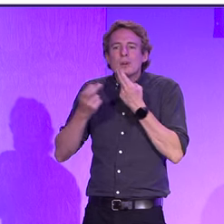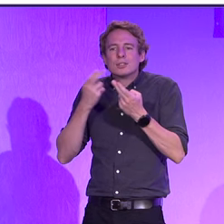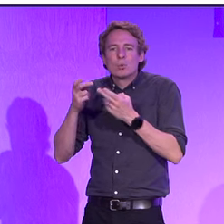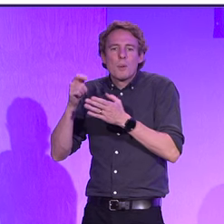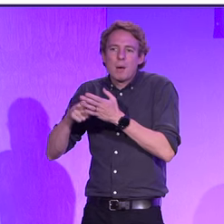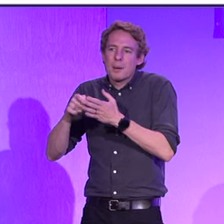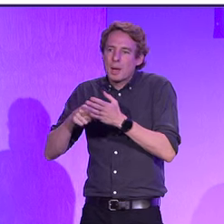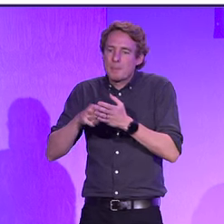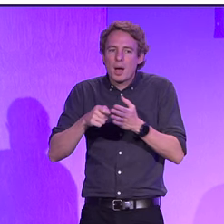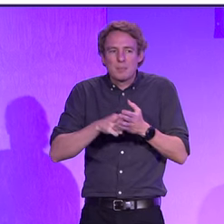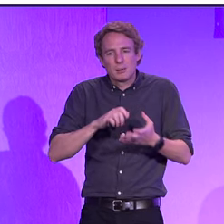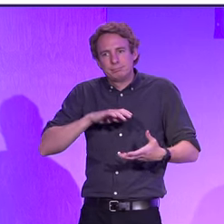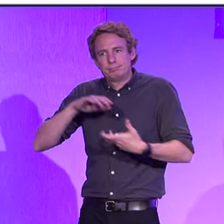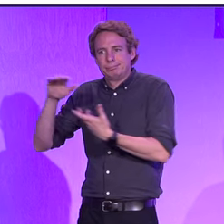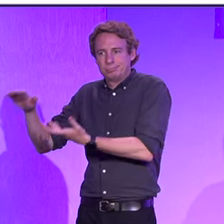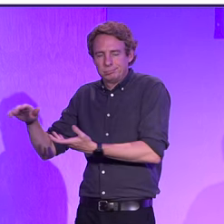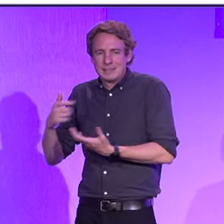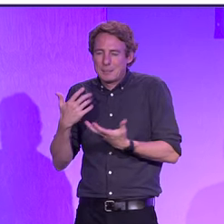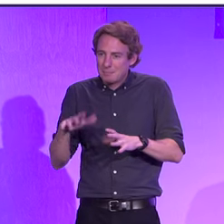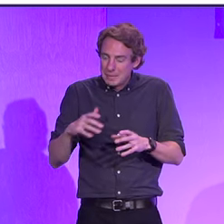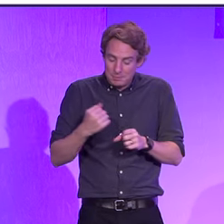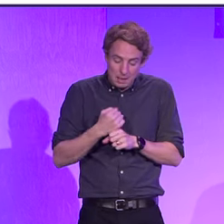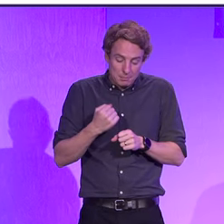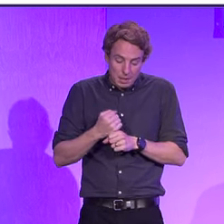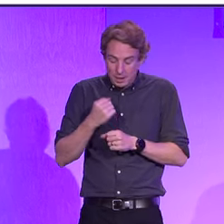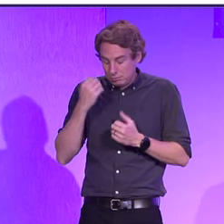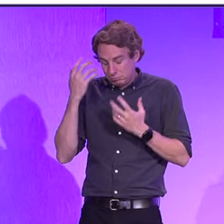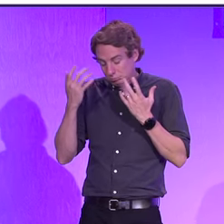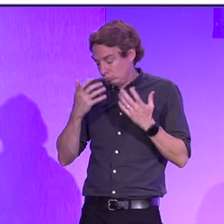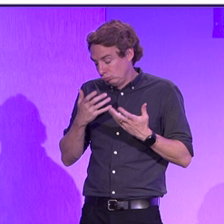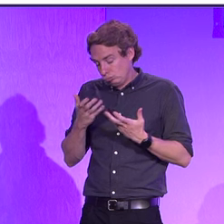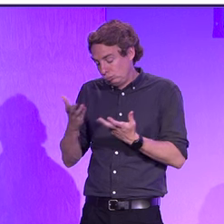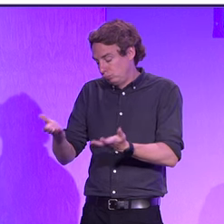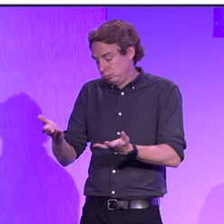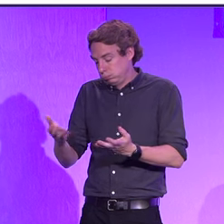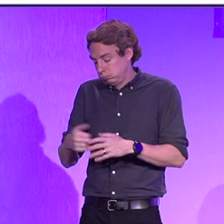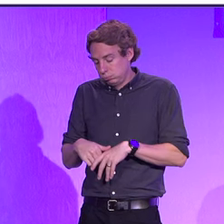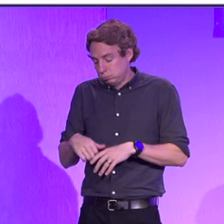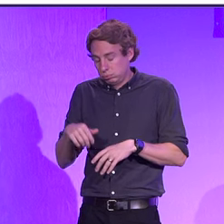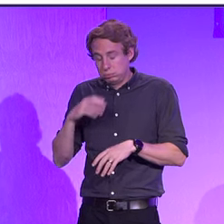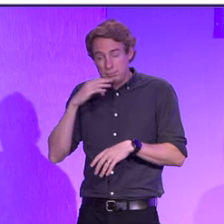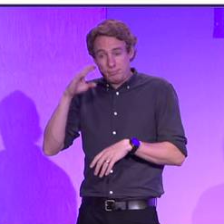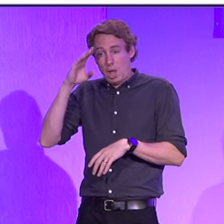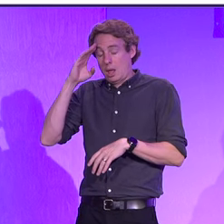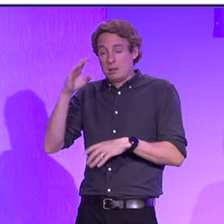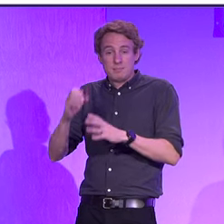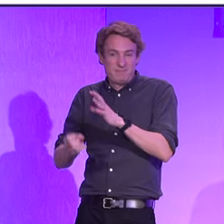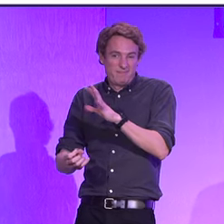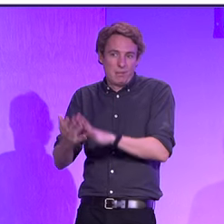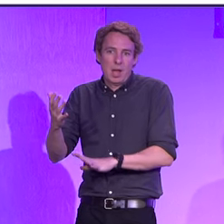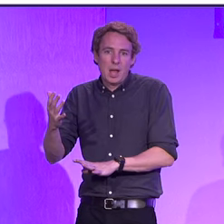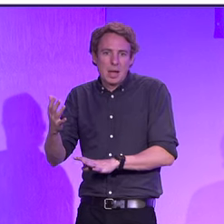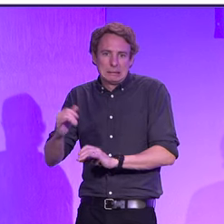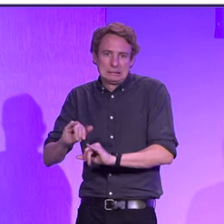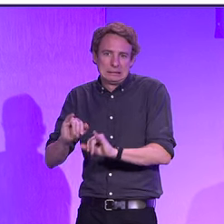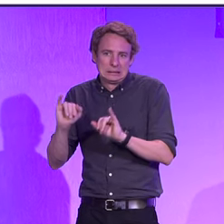buy in bulk. And one day I was baking 4 of those loaves and completely spaced out, and I burned all 4 of them pretty badly. I think I was juggling like